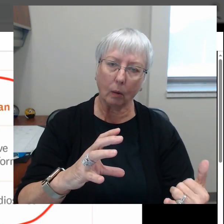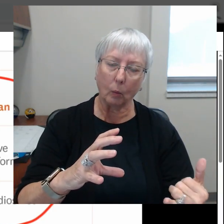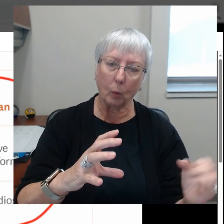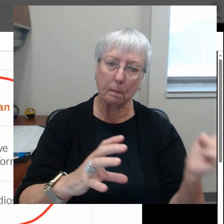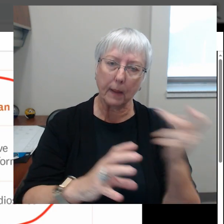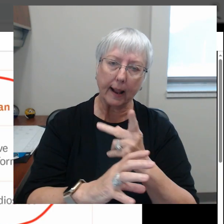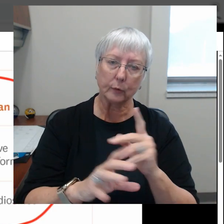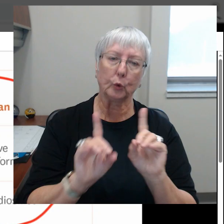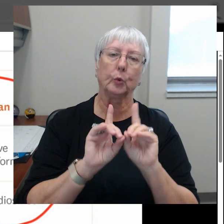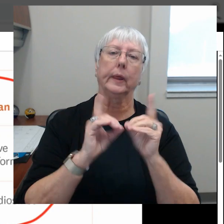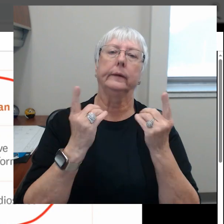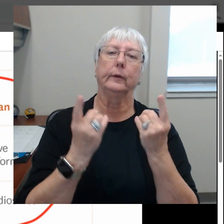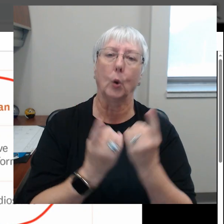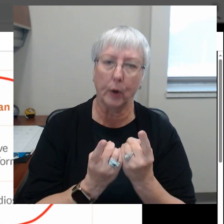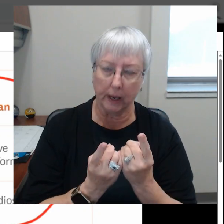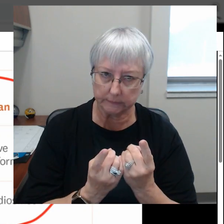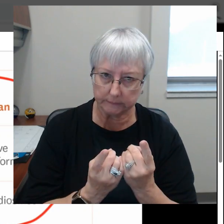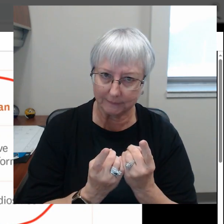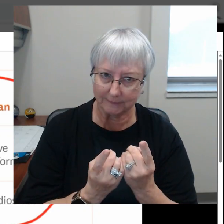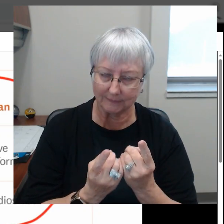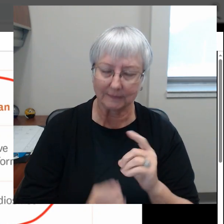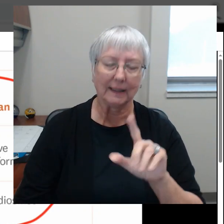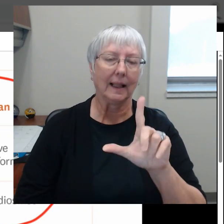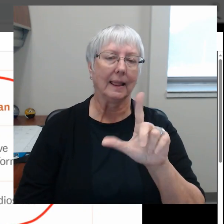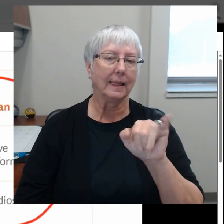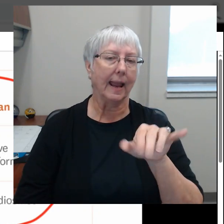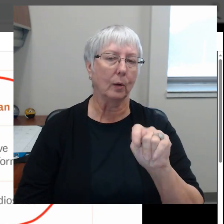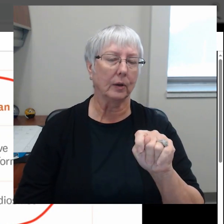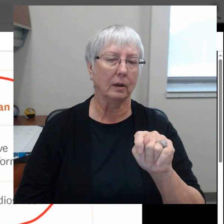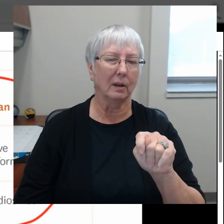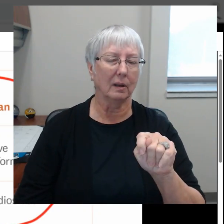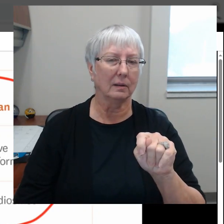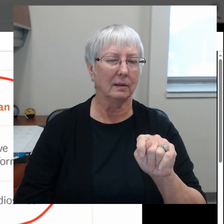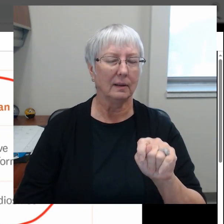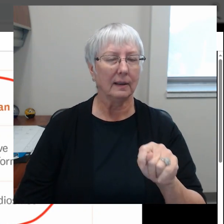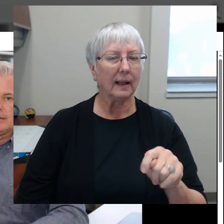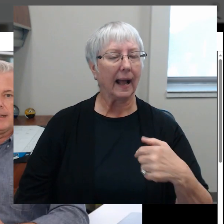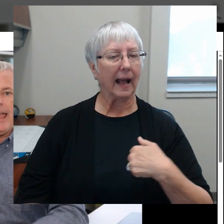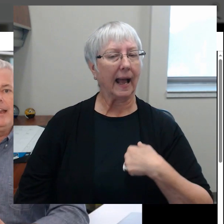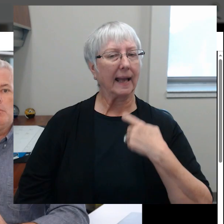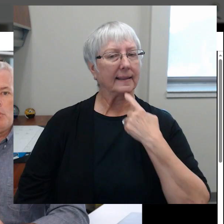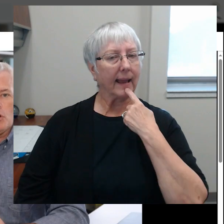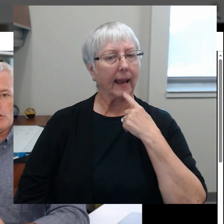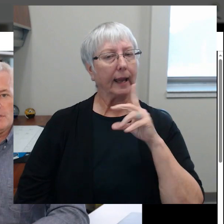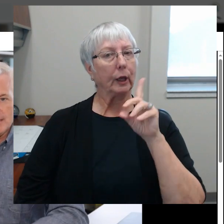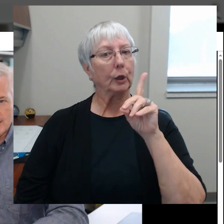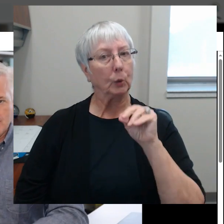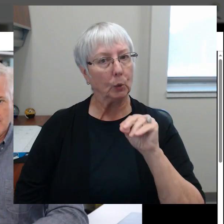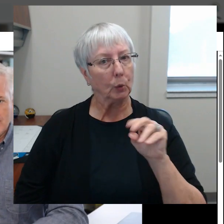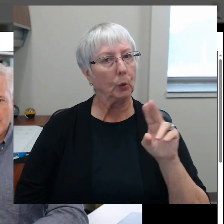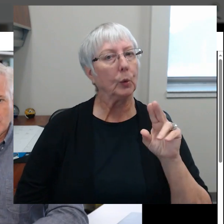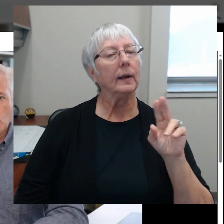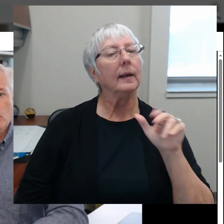layout. Resist the donut, or as I call it, the do not. Like any proportional